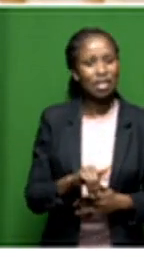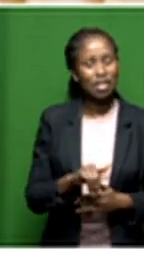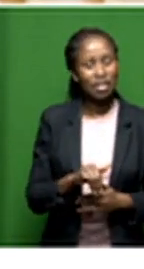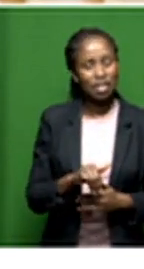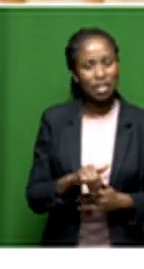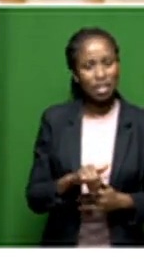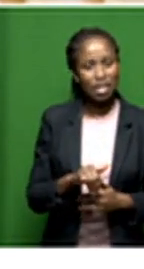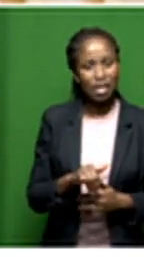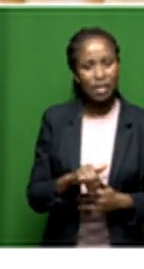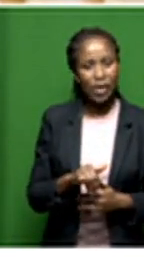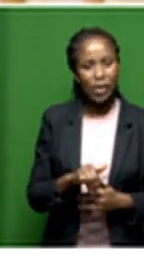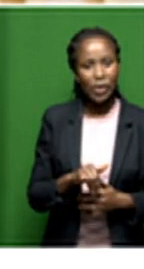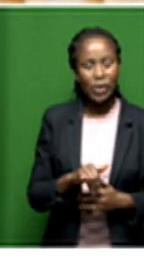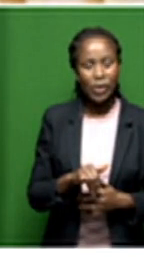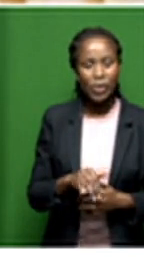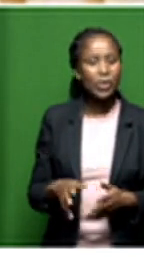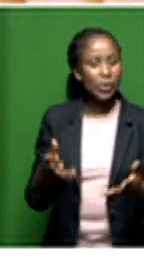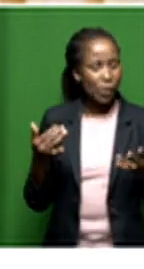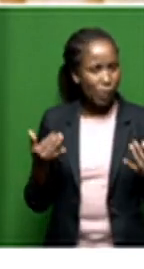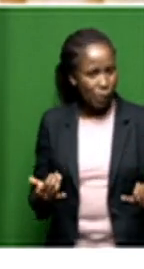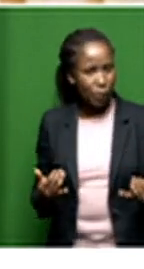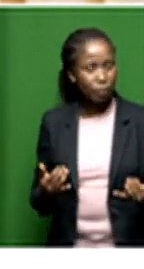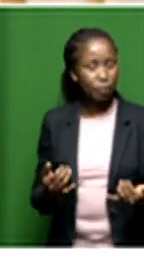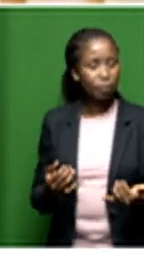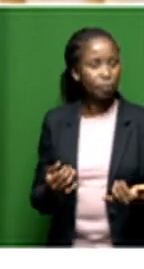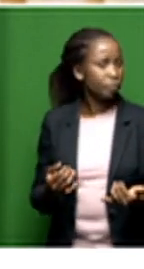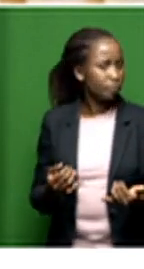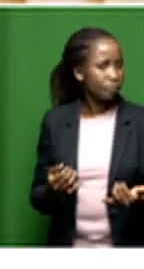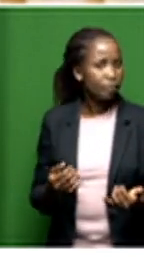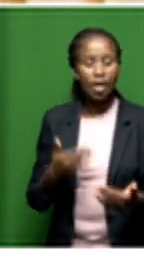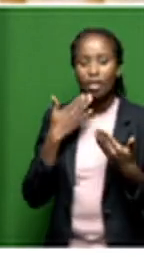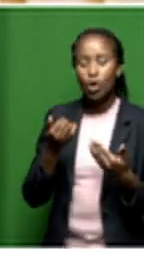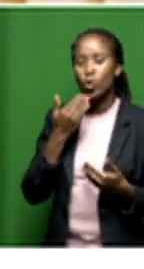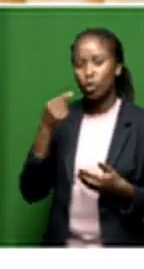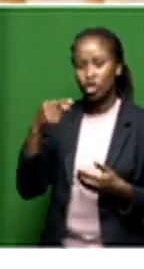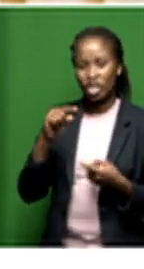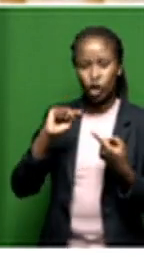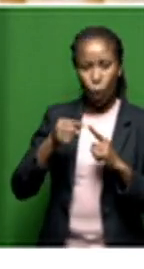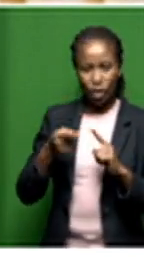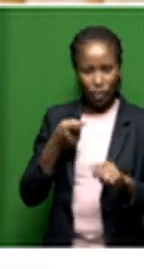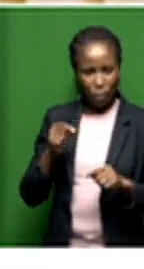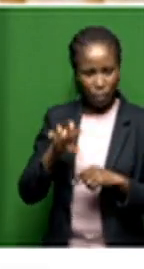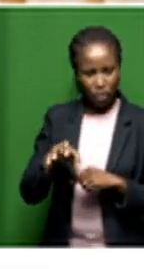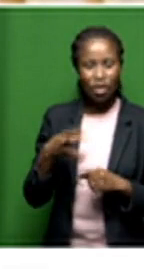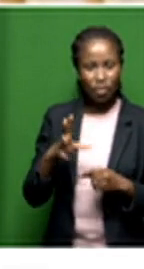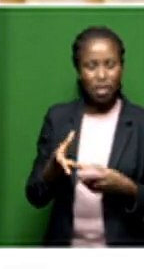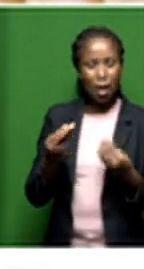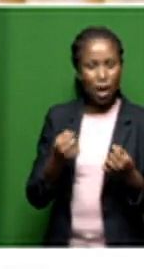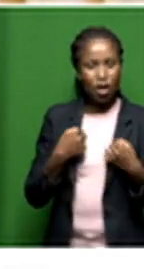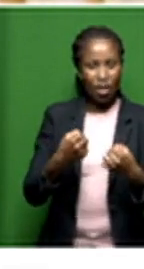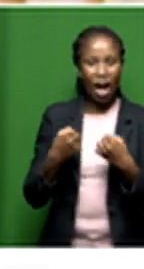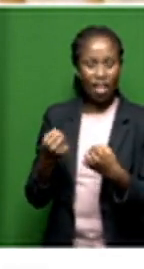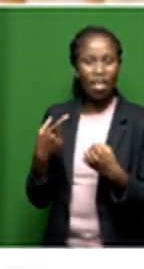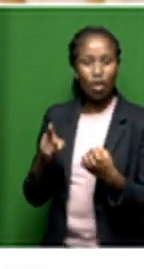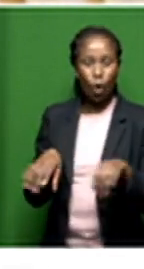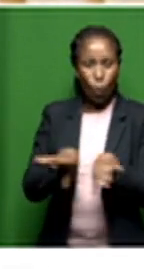fleet was not up to standard, and thanks to the GDOT of the province, we've received vehicles for waste.